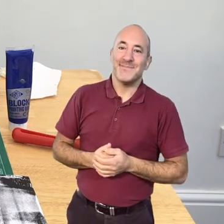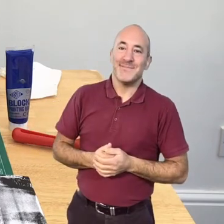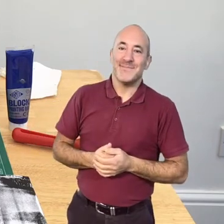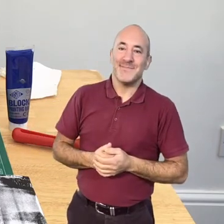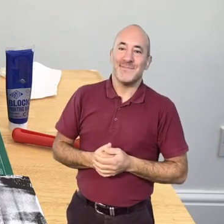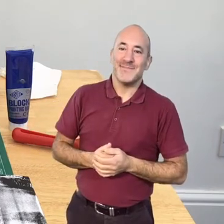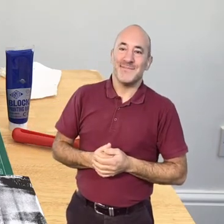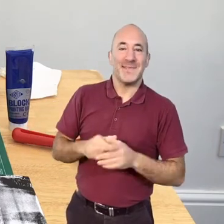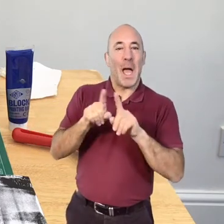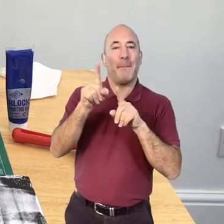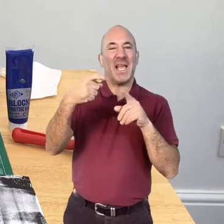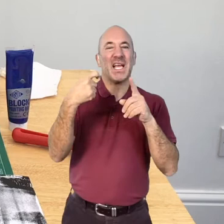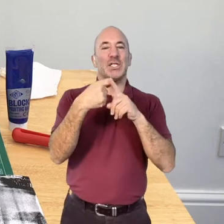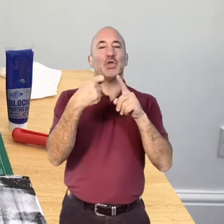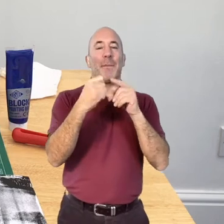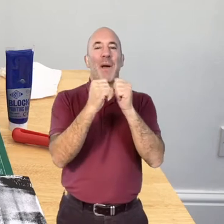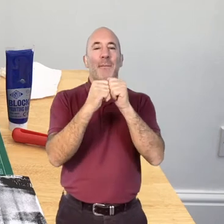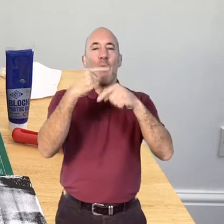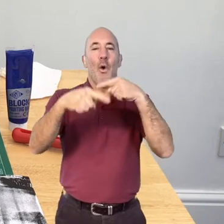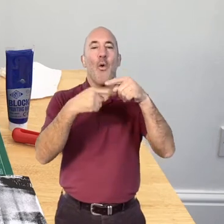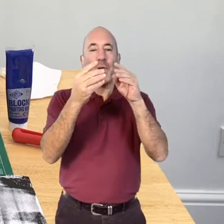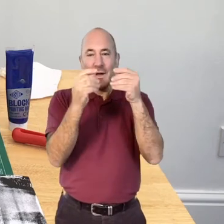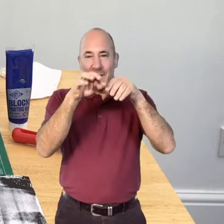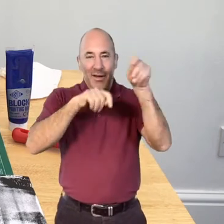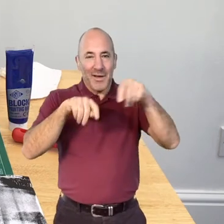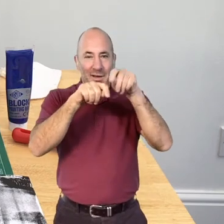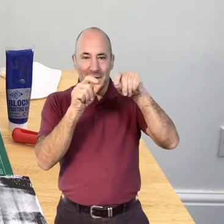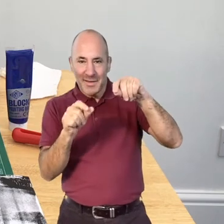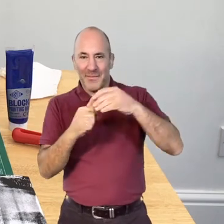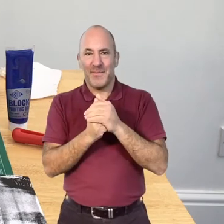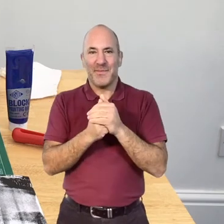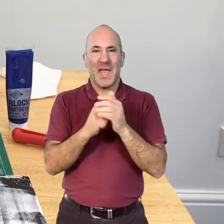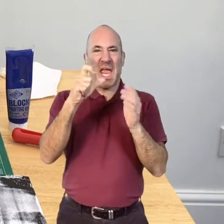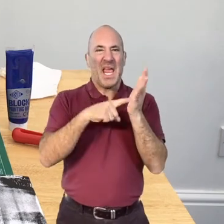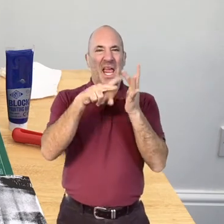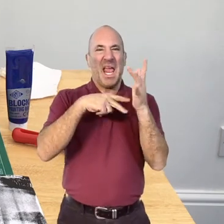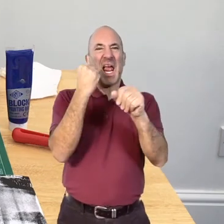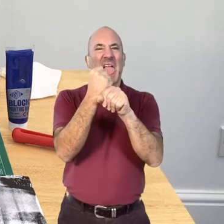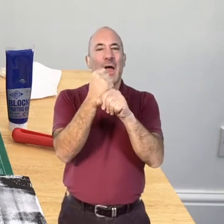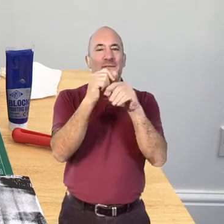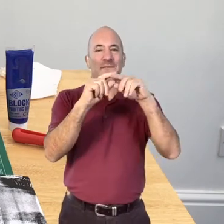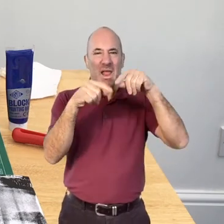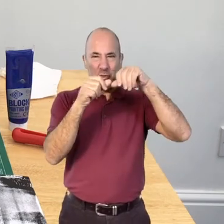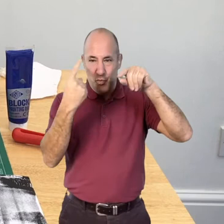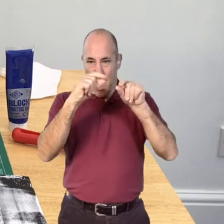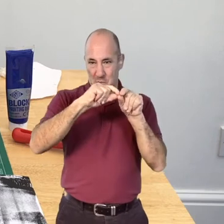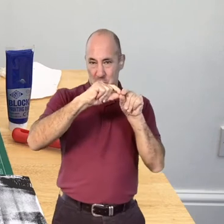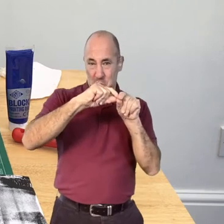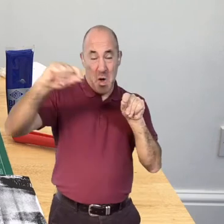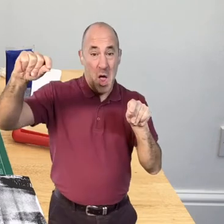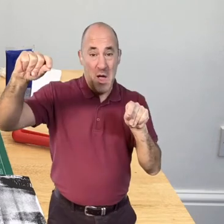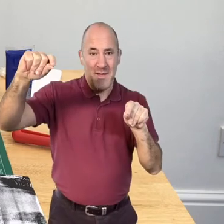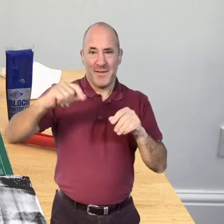as has the kitchen roll, the what have we got? The cling film has made one